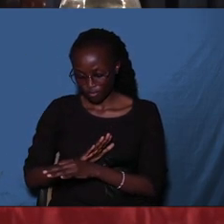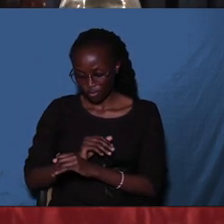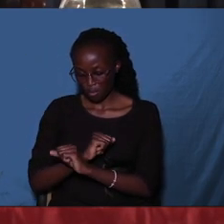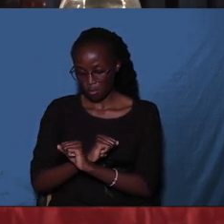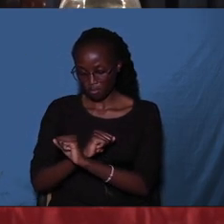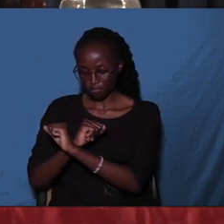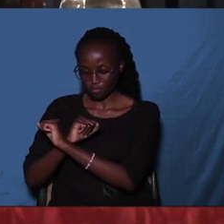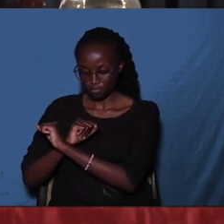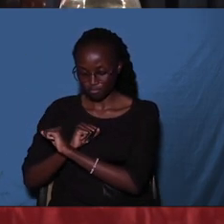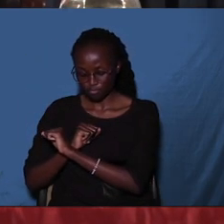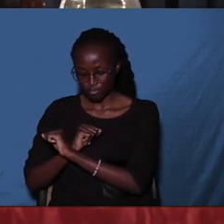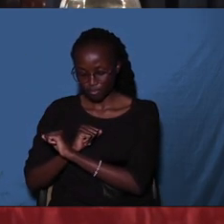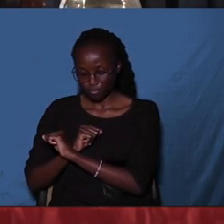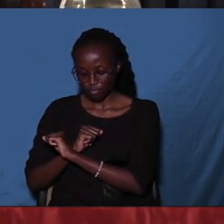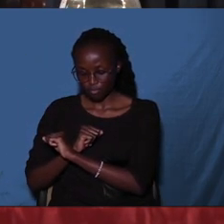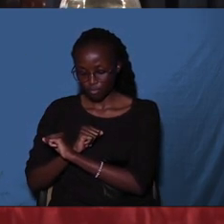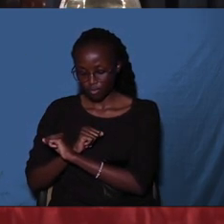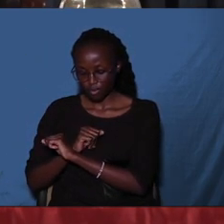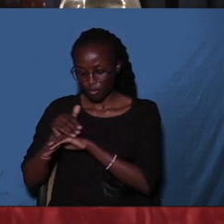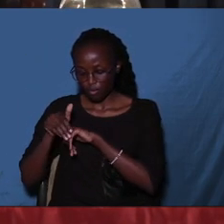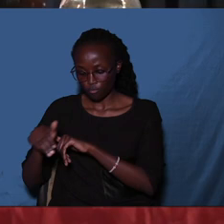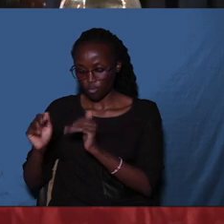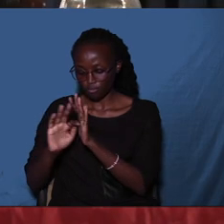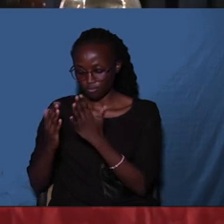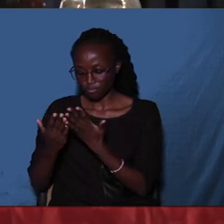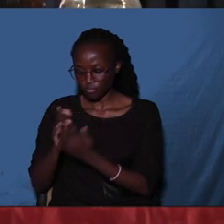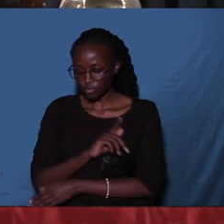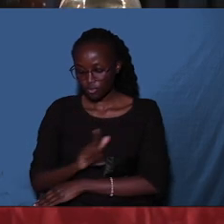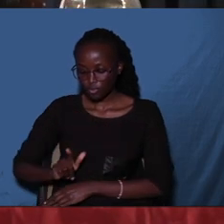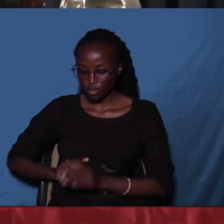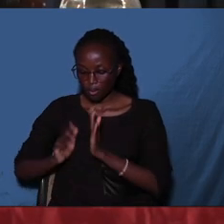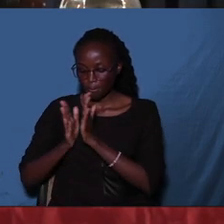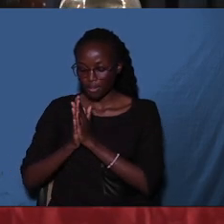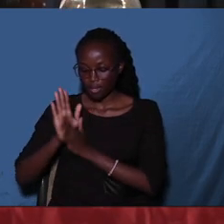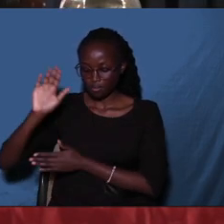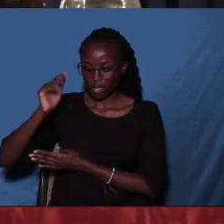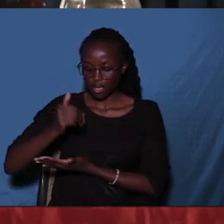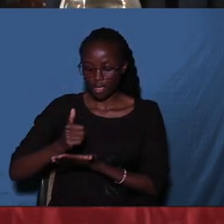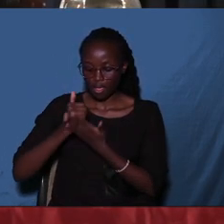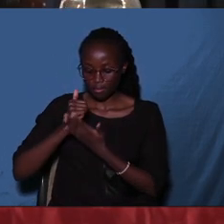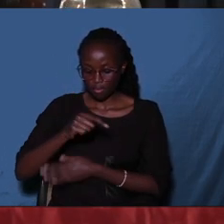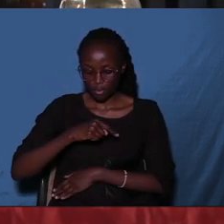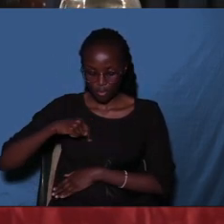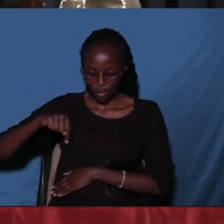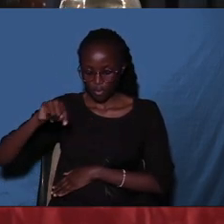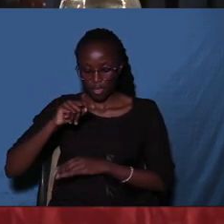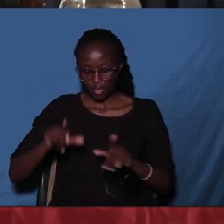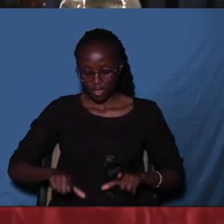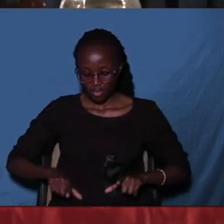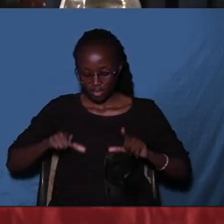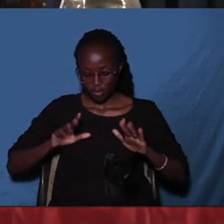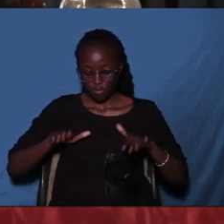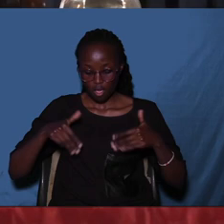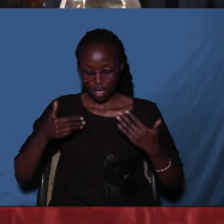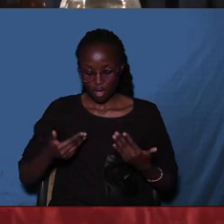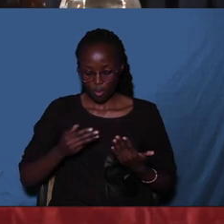defending your word. Help us, Lord, to live an original life, not photocopies, because God, that is what you desire,